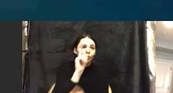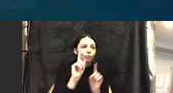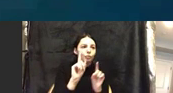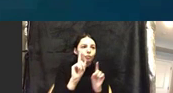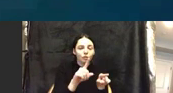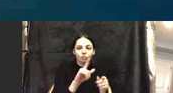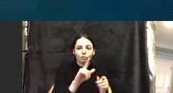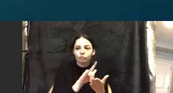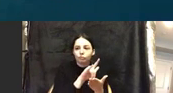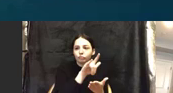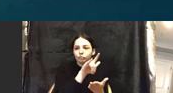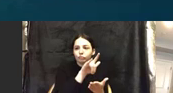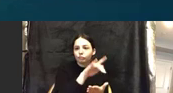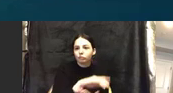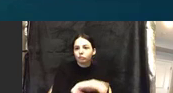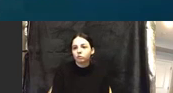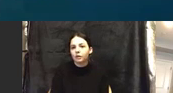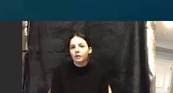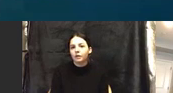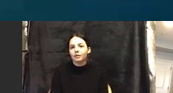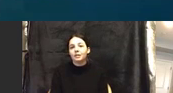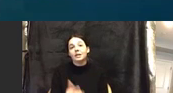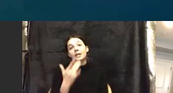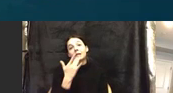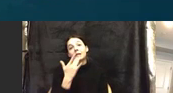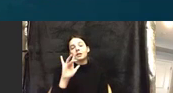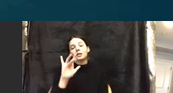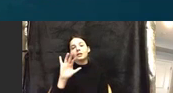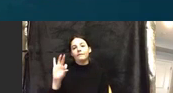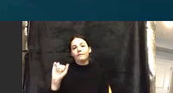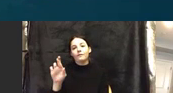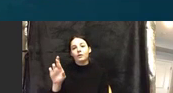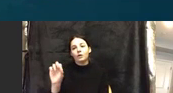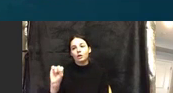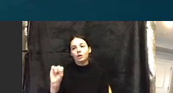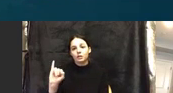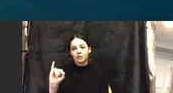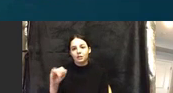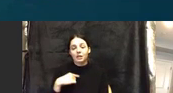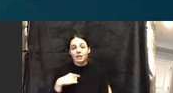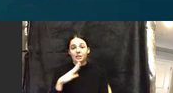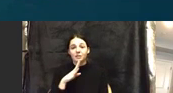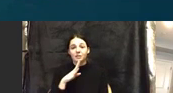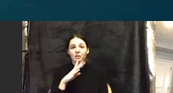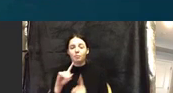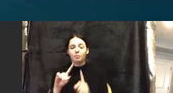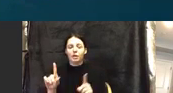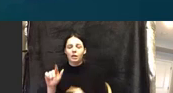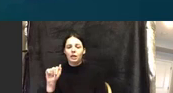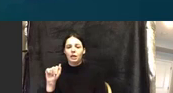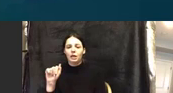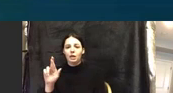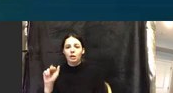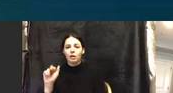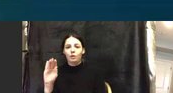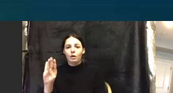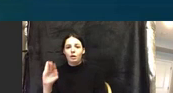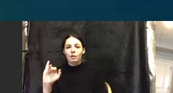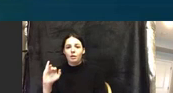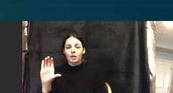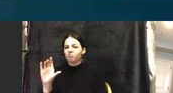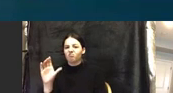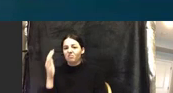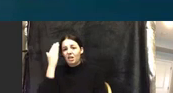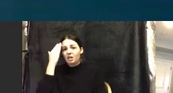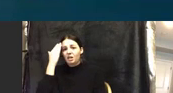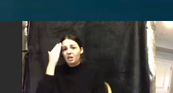I luckily spoke Farsi with the Afghan refugees and Iranian refugees were coming in, but I didn't speak Arabic. So I had my